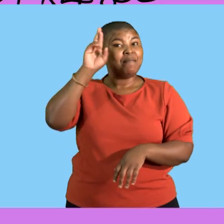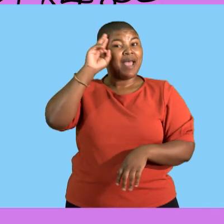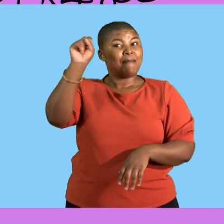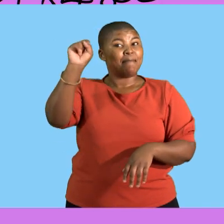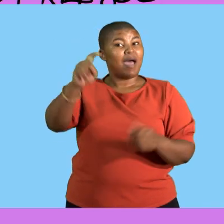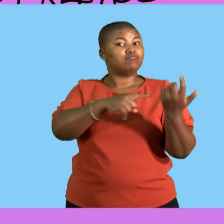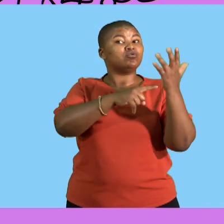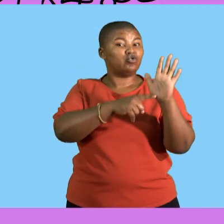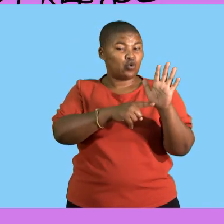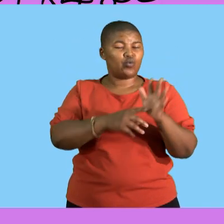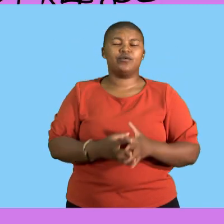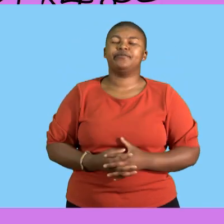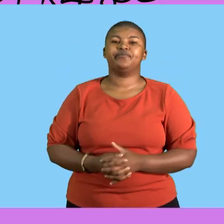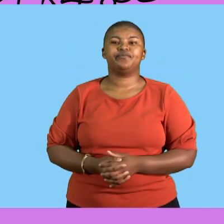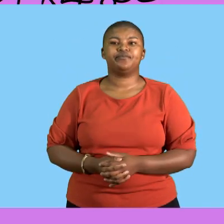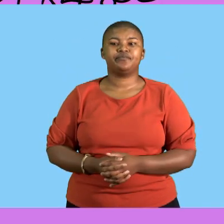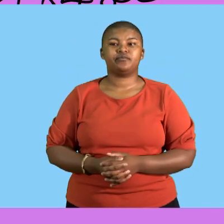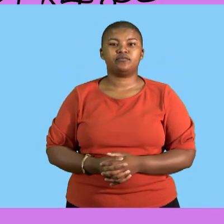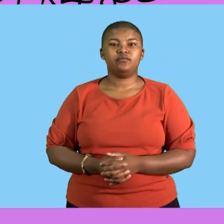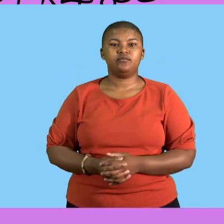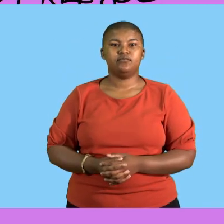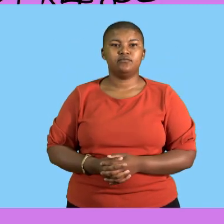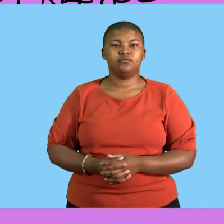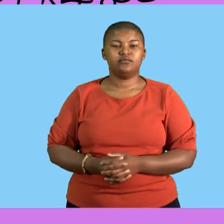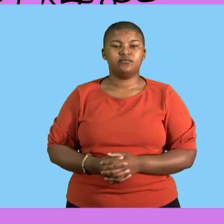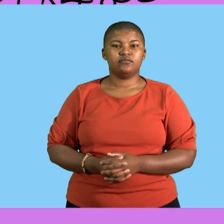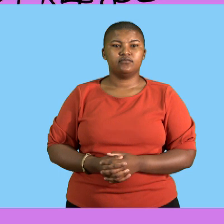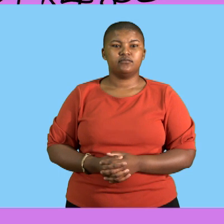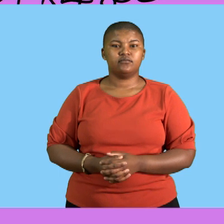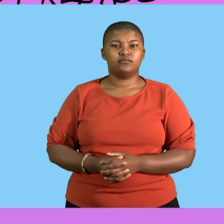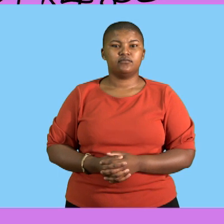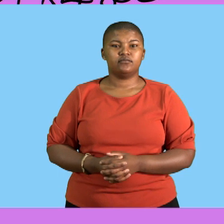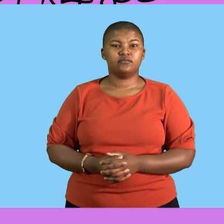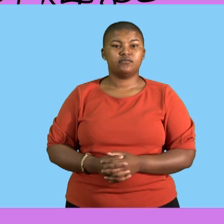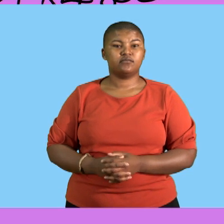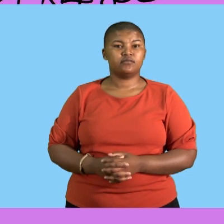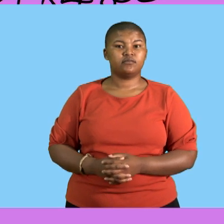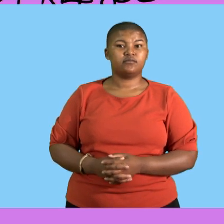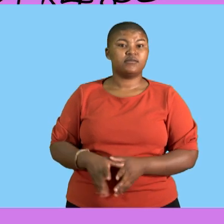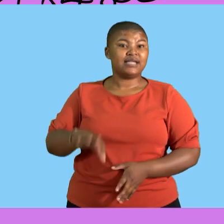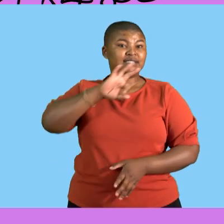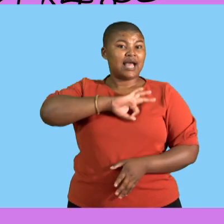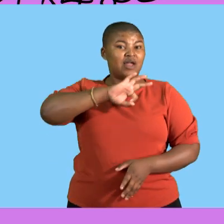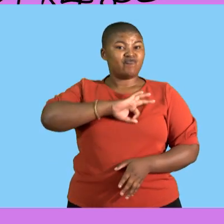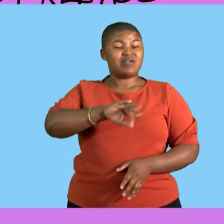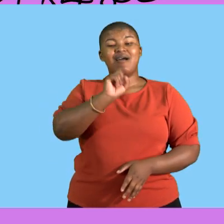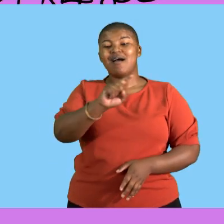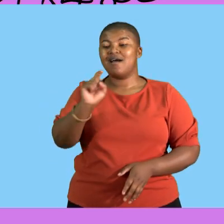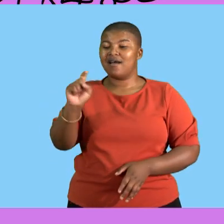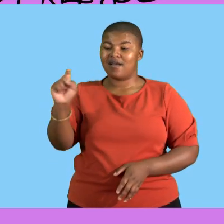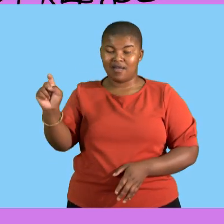to calculate mean. Now, we are going to add all these salaries to have the